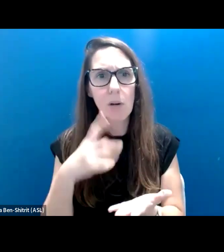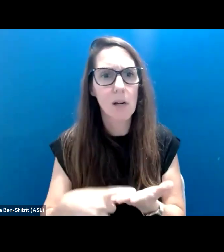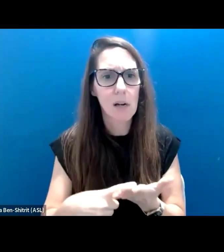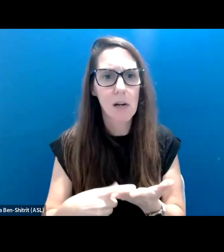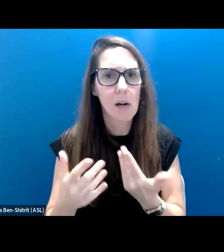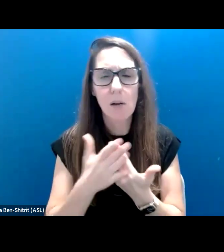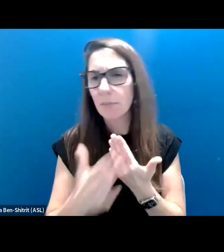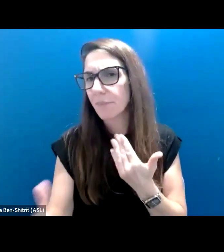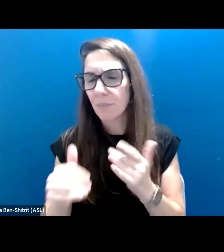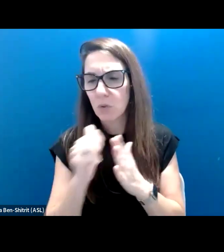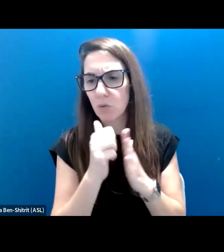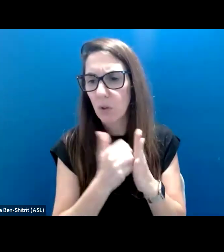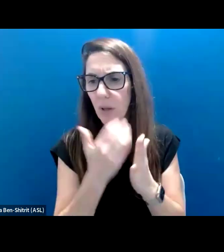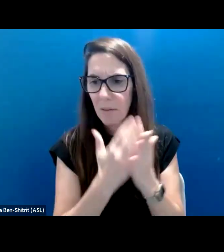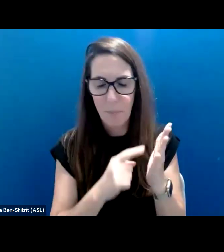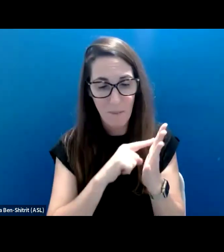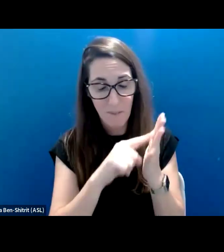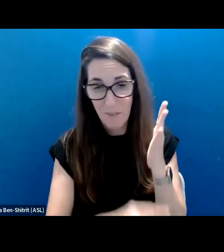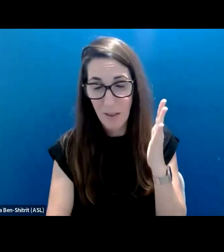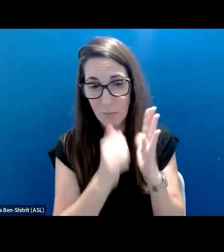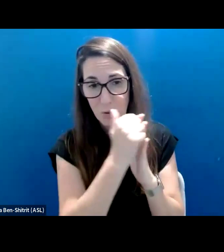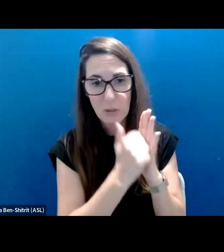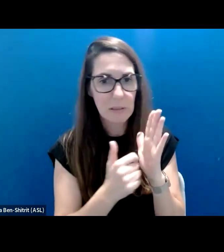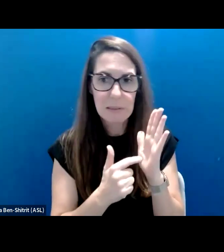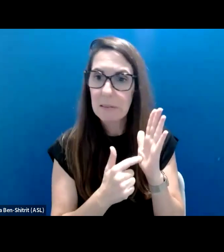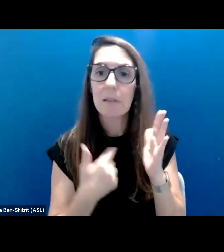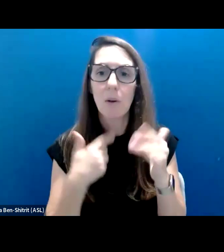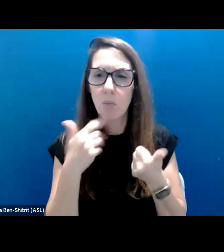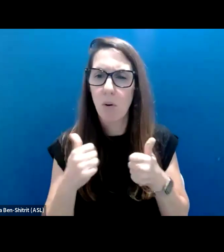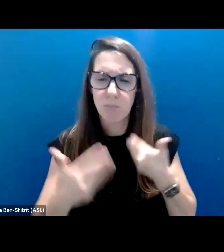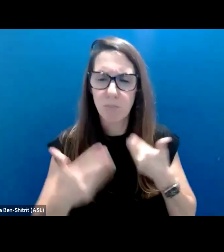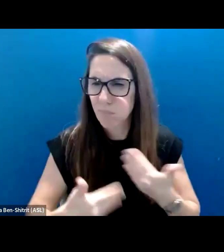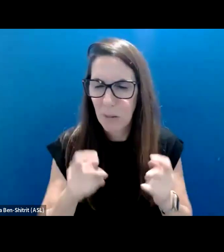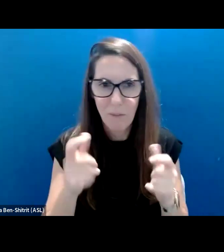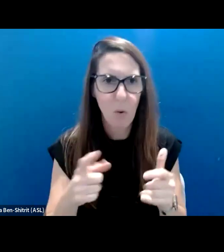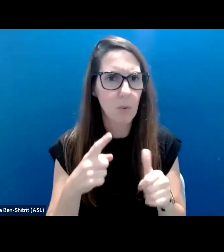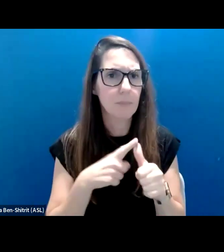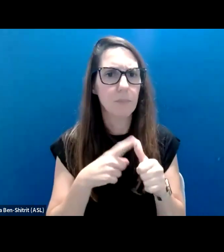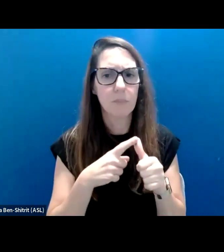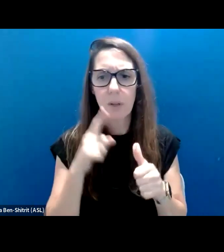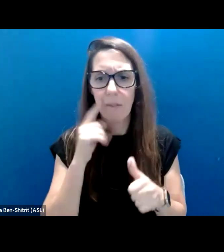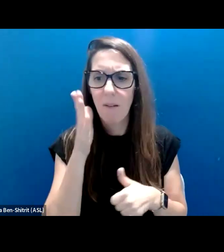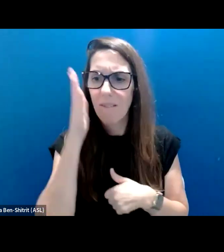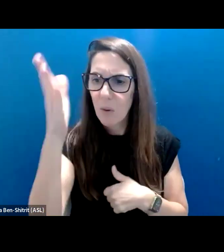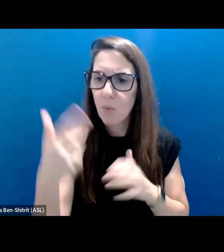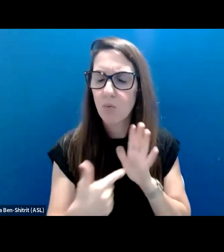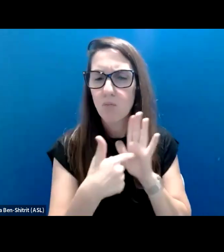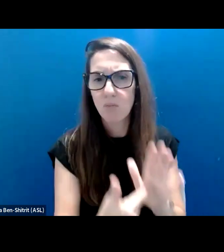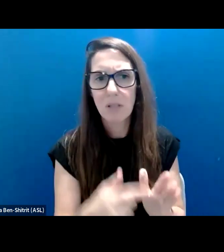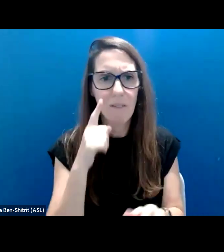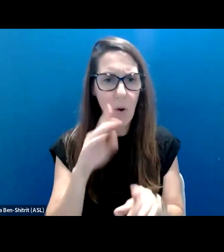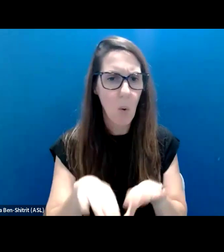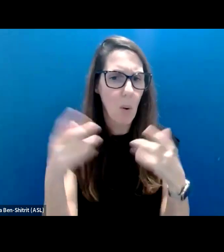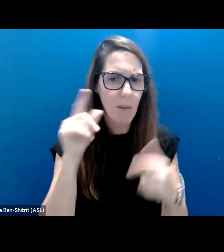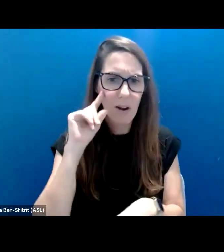remainder of the agenda. Some of these things that we put a fair amount of time on, I can do very quickly. One is future presentations to the Open Government